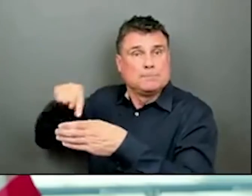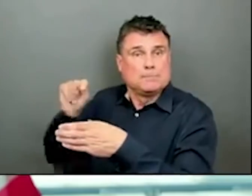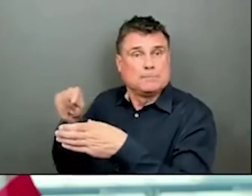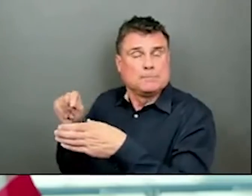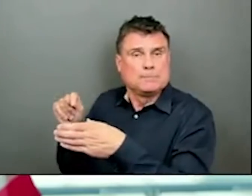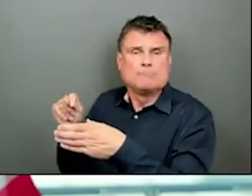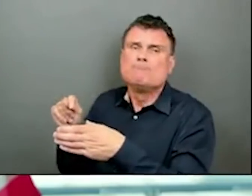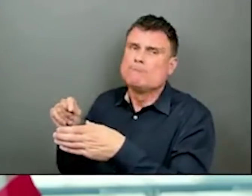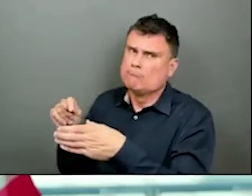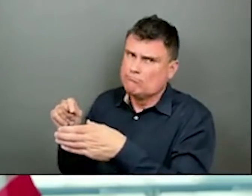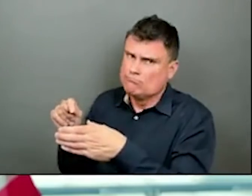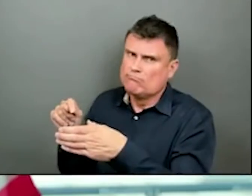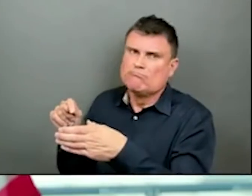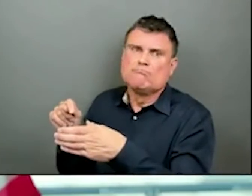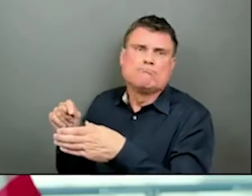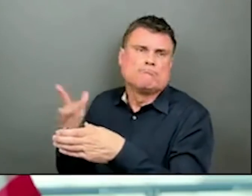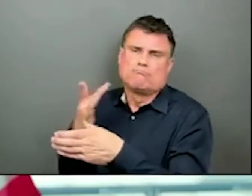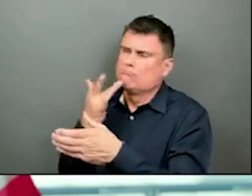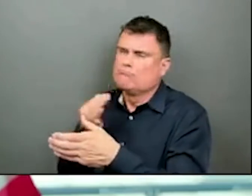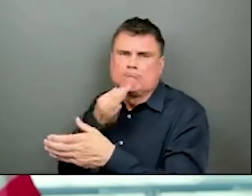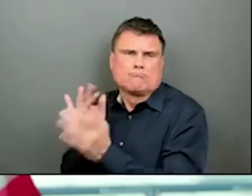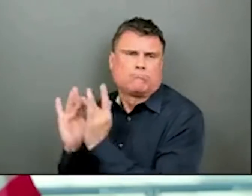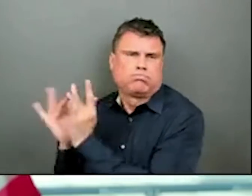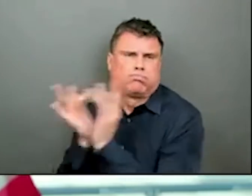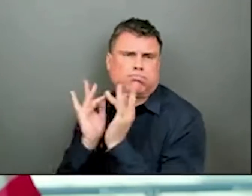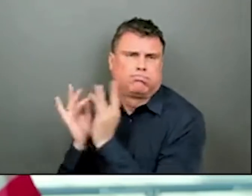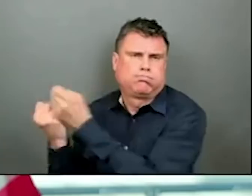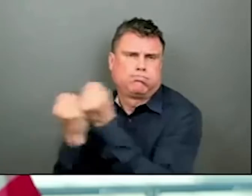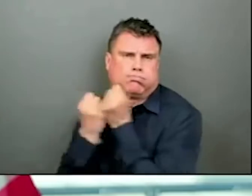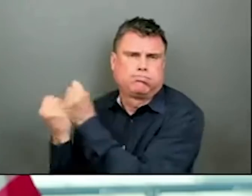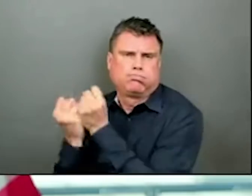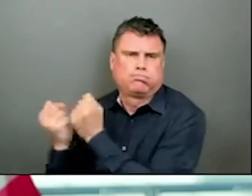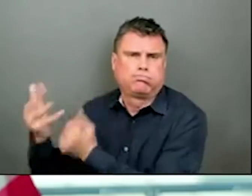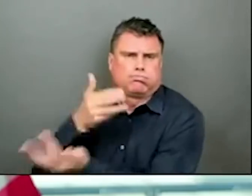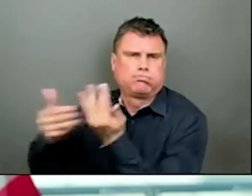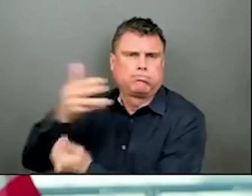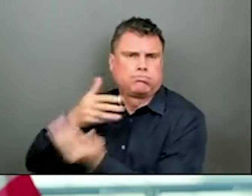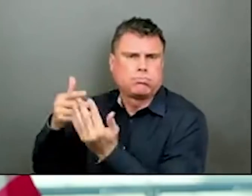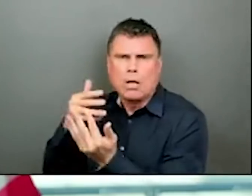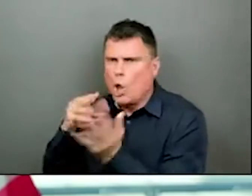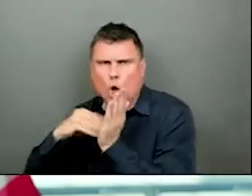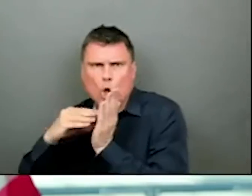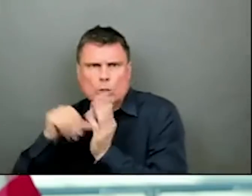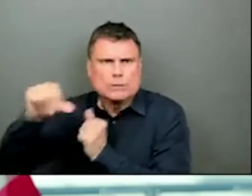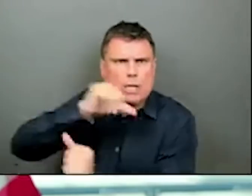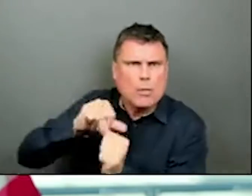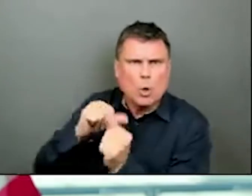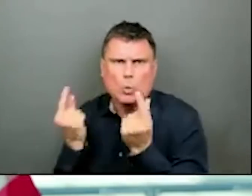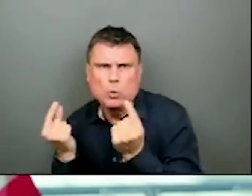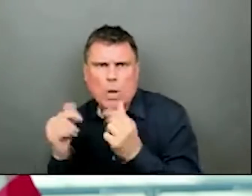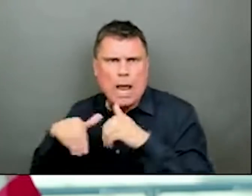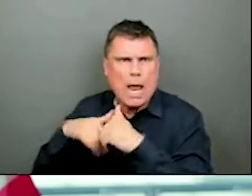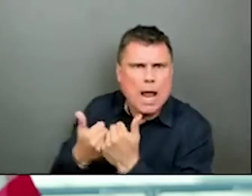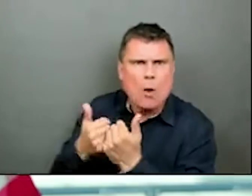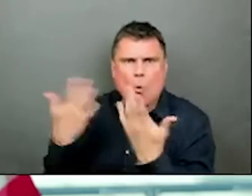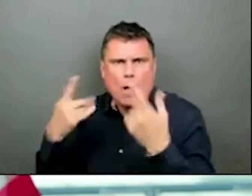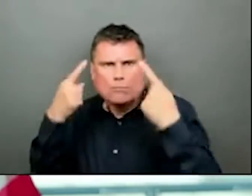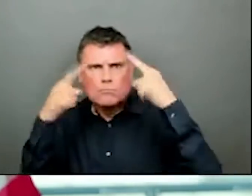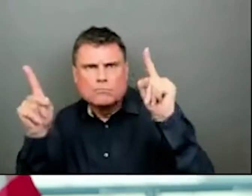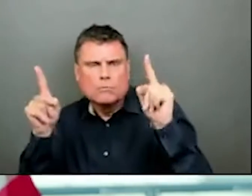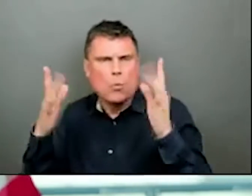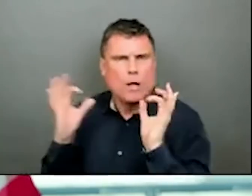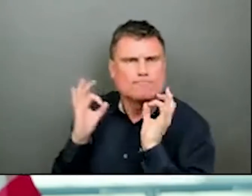support with those critical care teams. We're learning from each other so that the methods that people are using in one